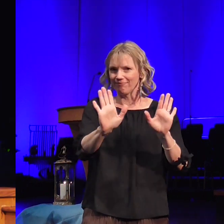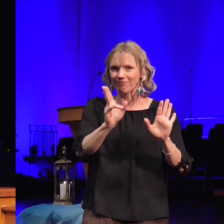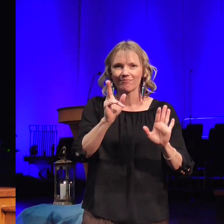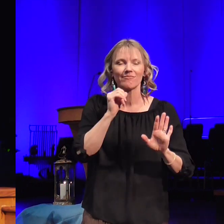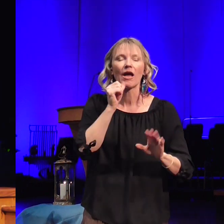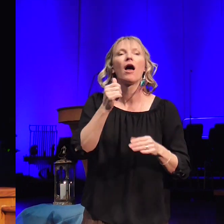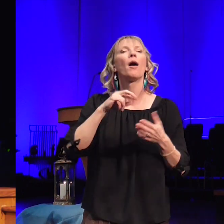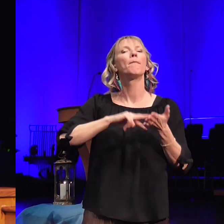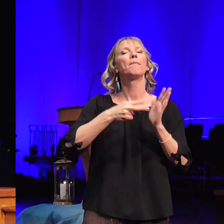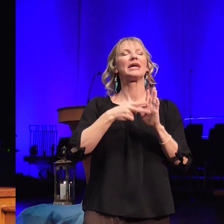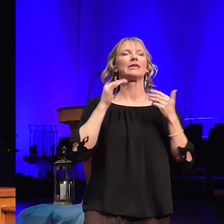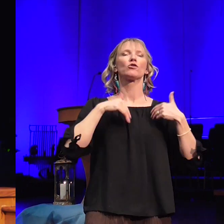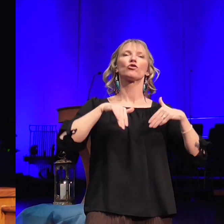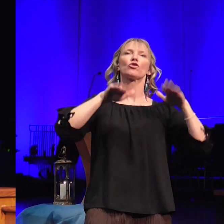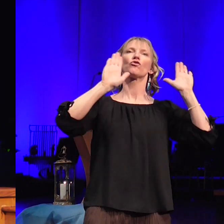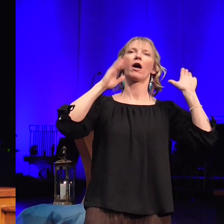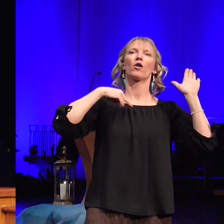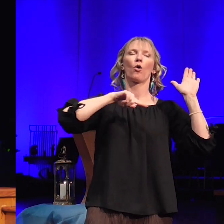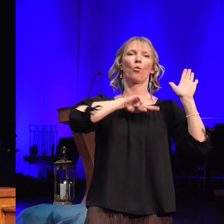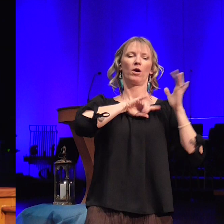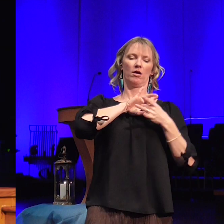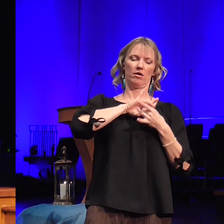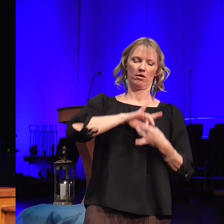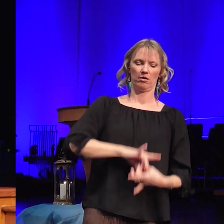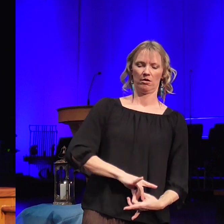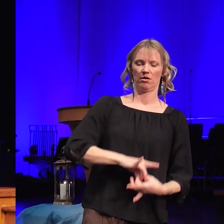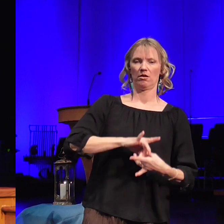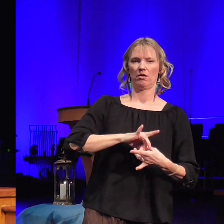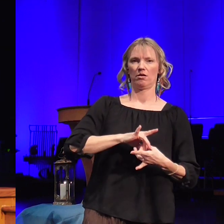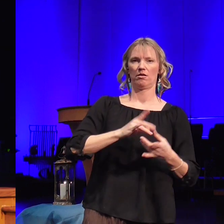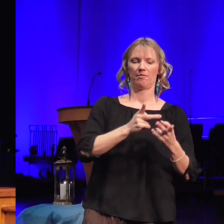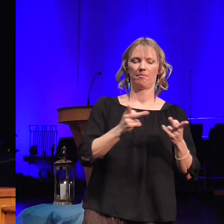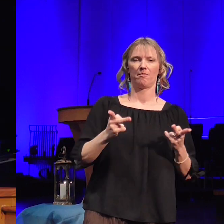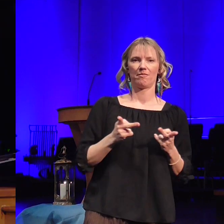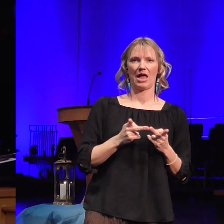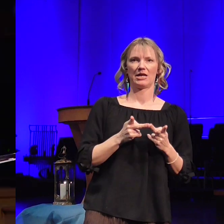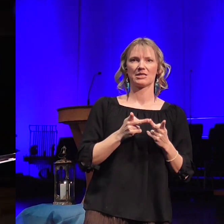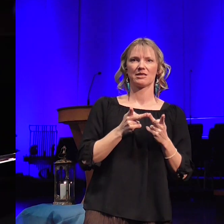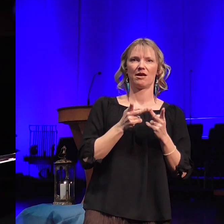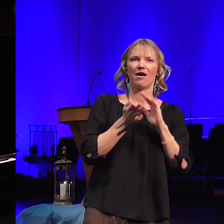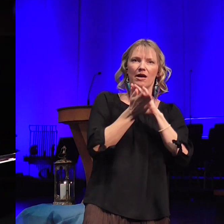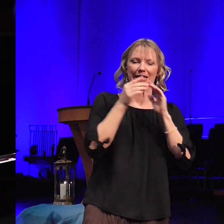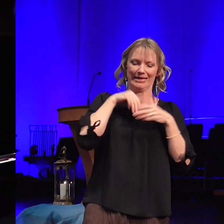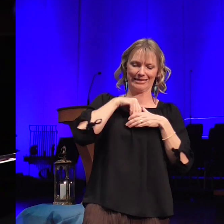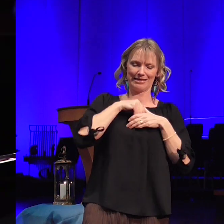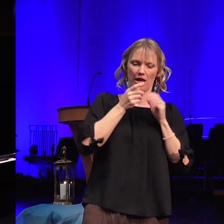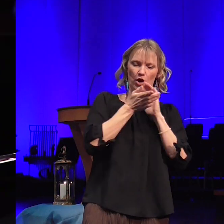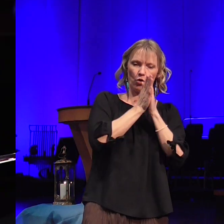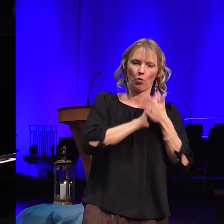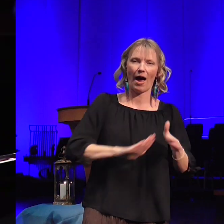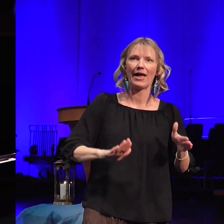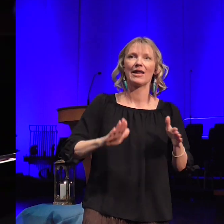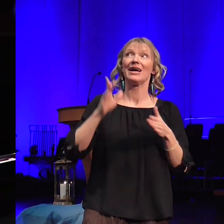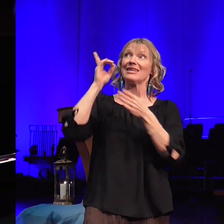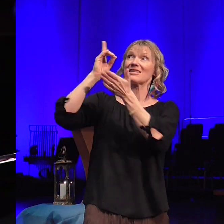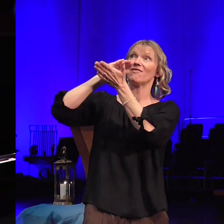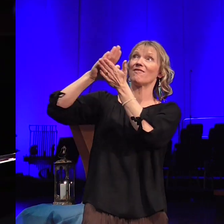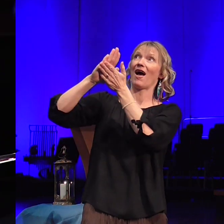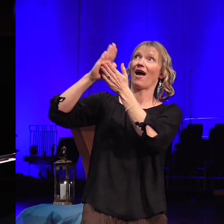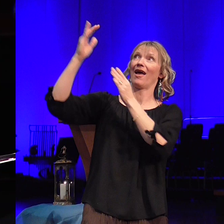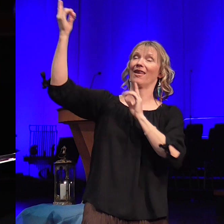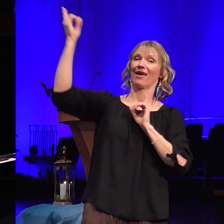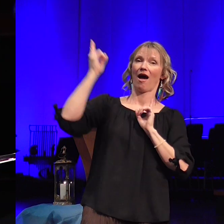of surrender where we drop into that place of quiet within us, where the divine can come and meet us.